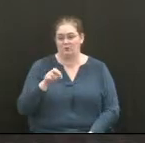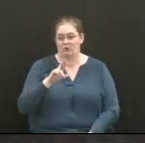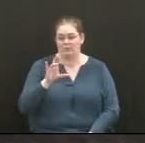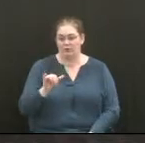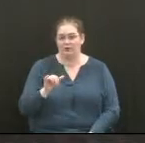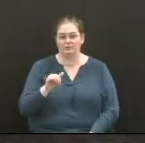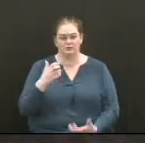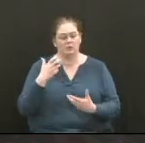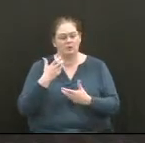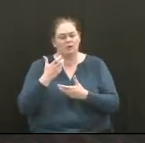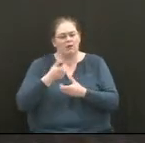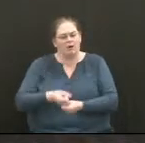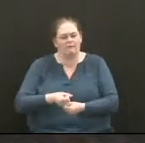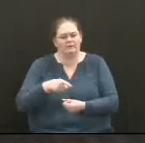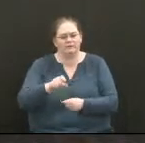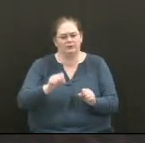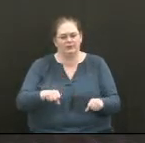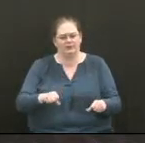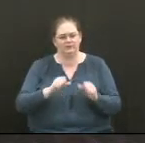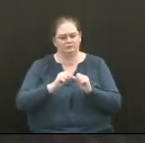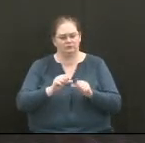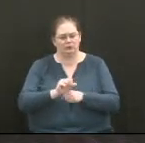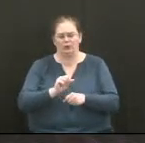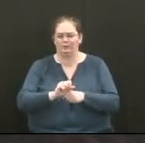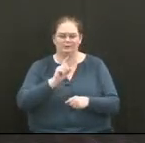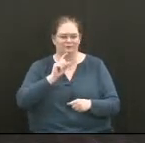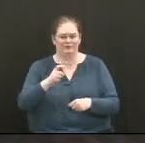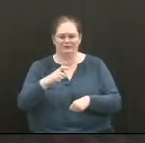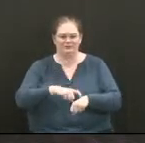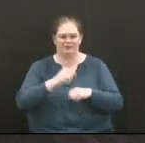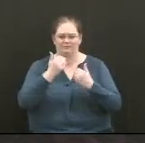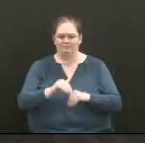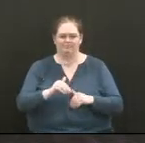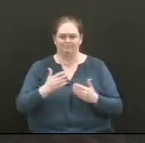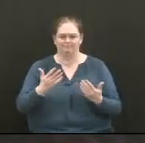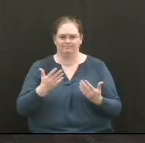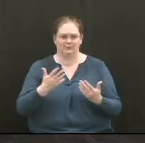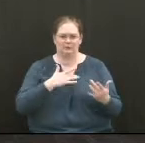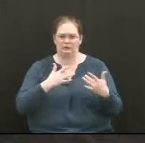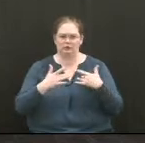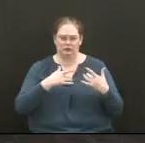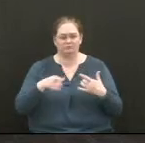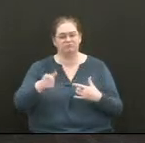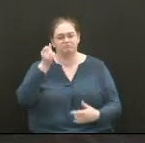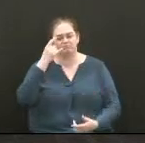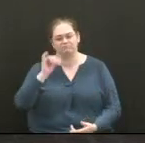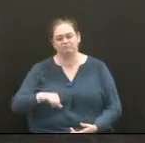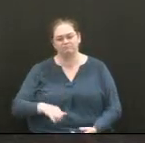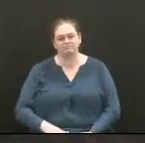we're confident in their ability to do the work, but it's really a time constraint that we're just too concerned about, and they understand.